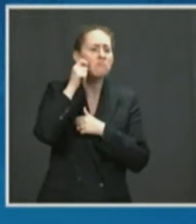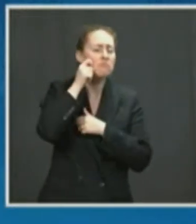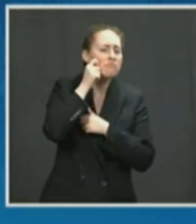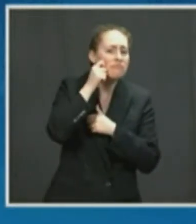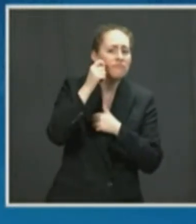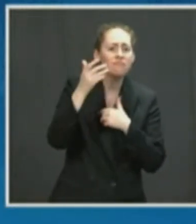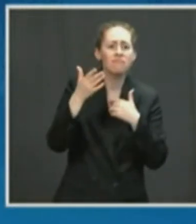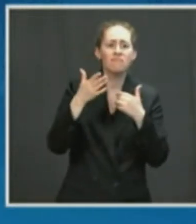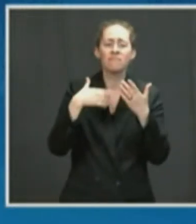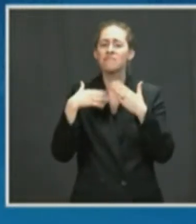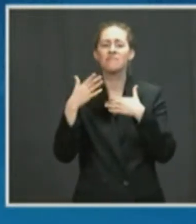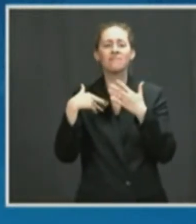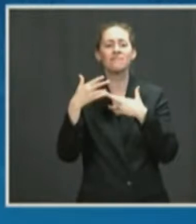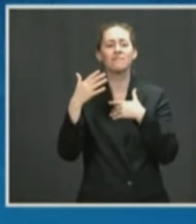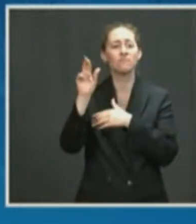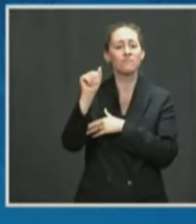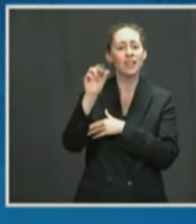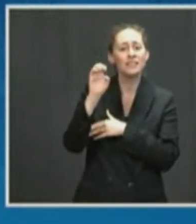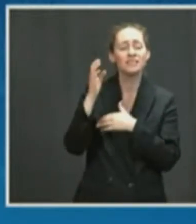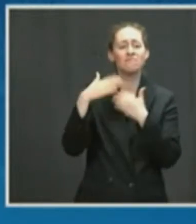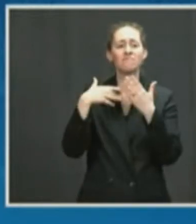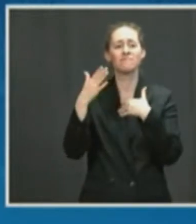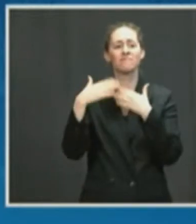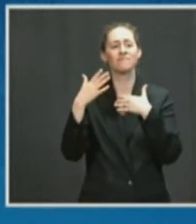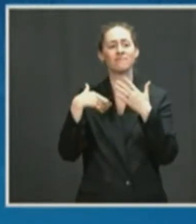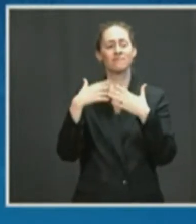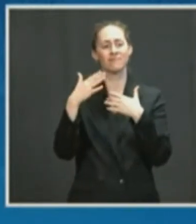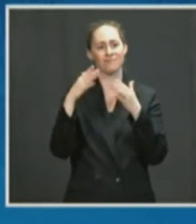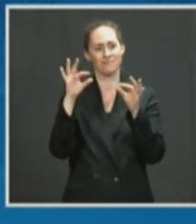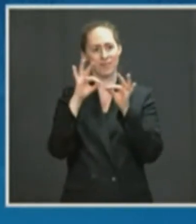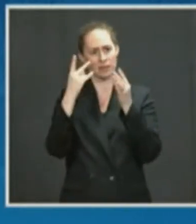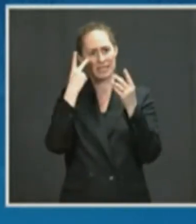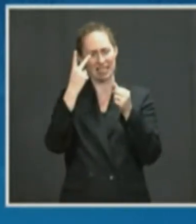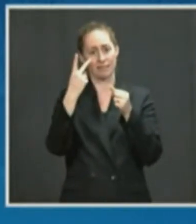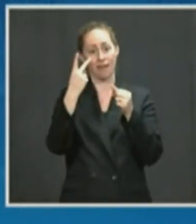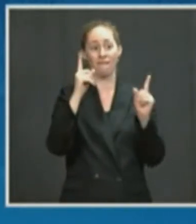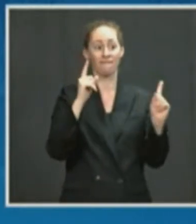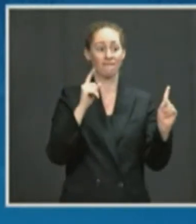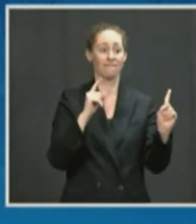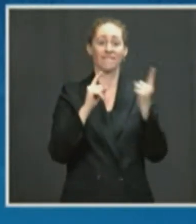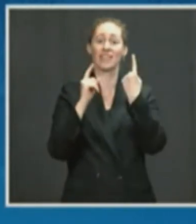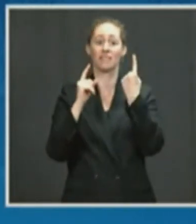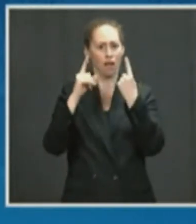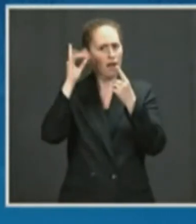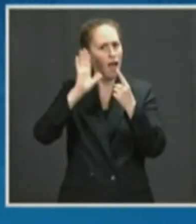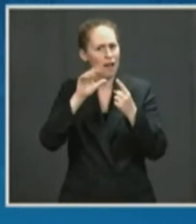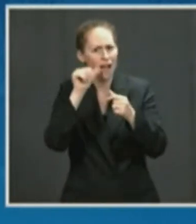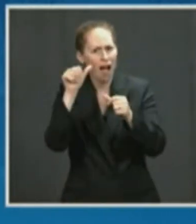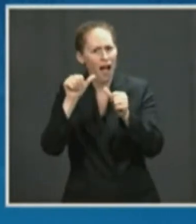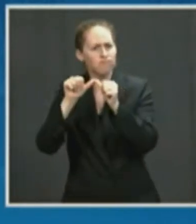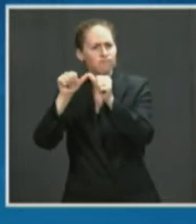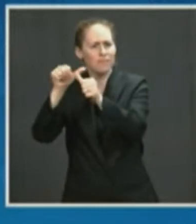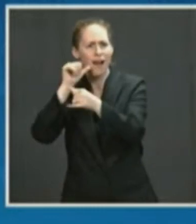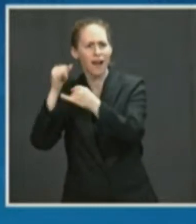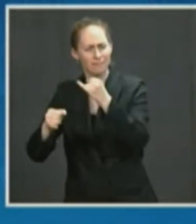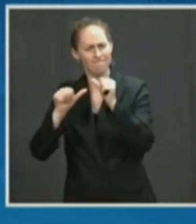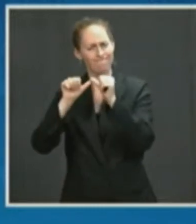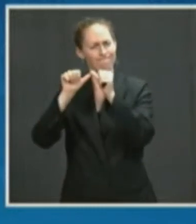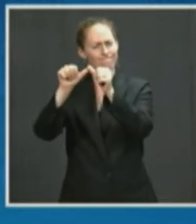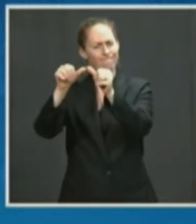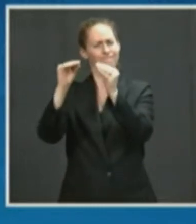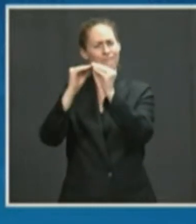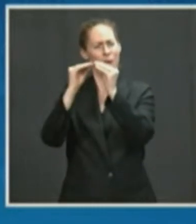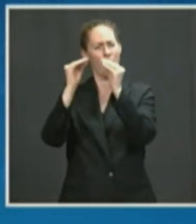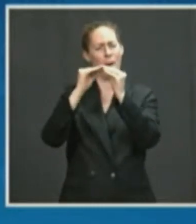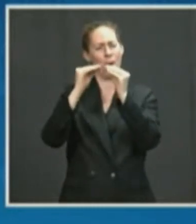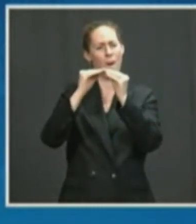be the first to do anything, make sure you're not the last, and in that way, let's pave a path where we create an opportunity for others